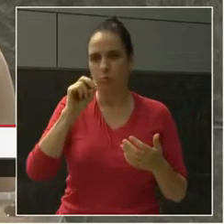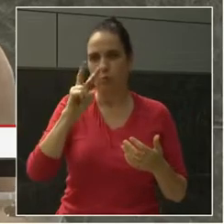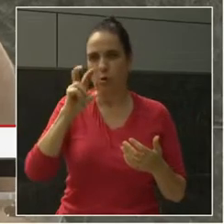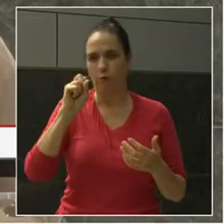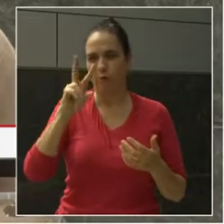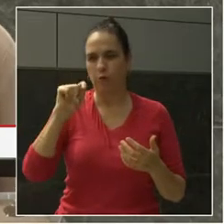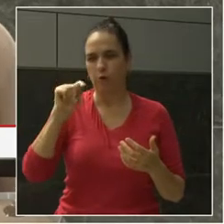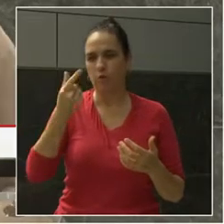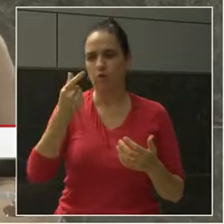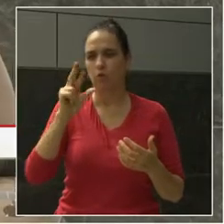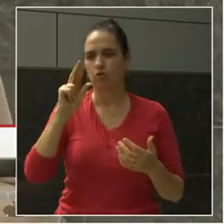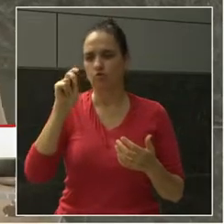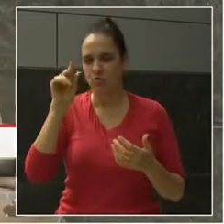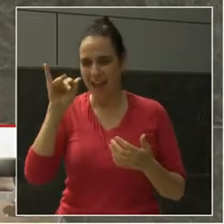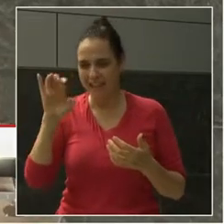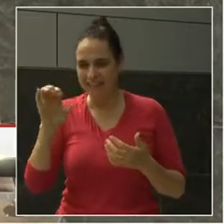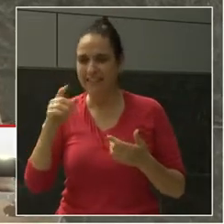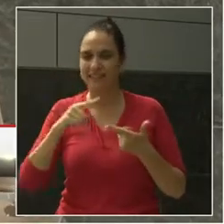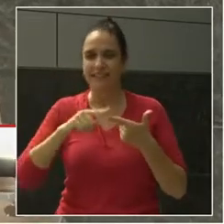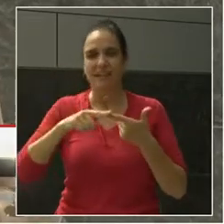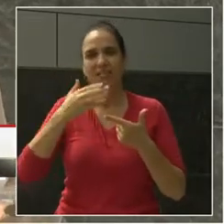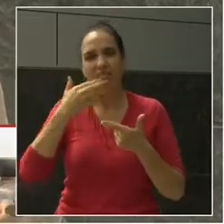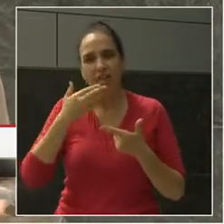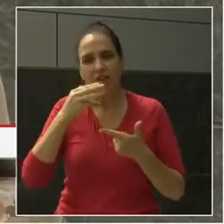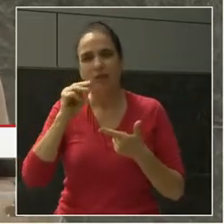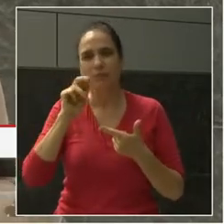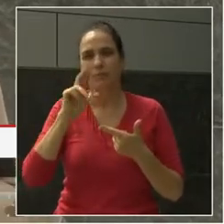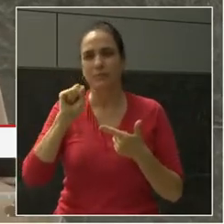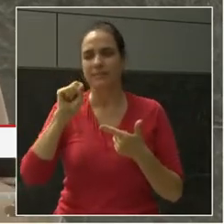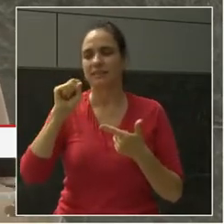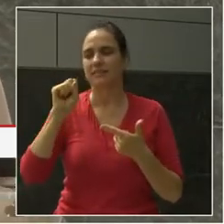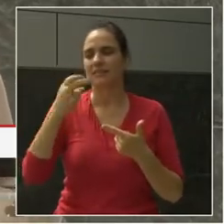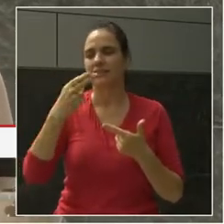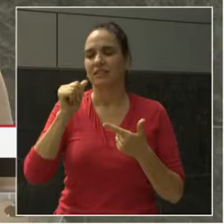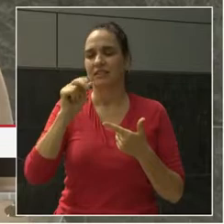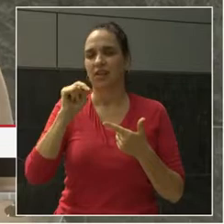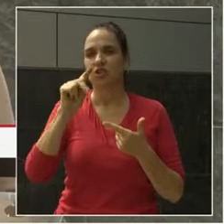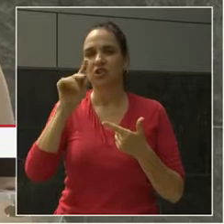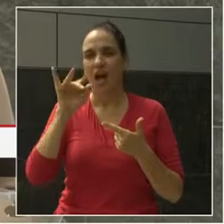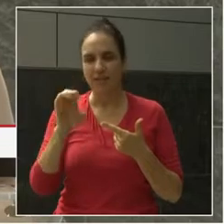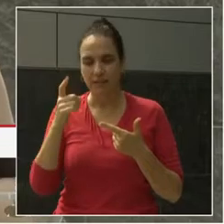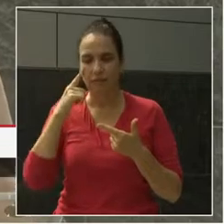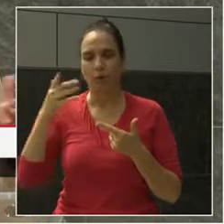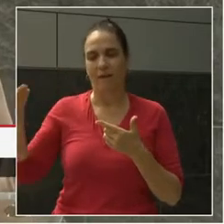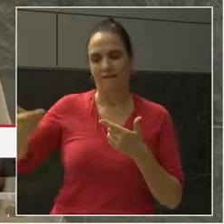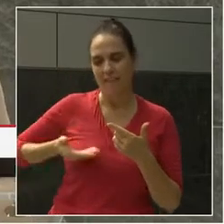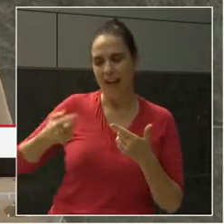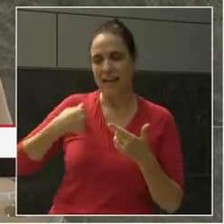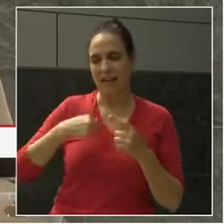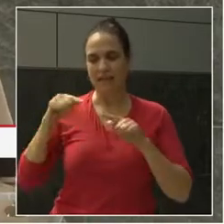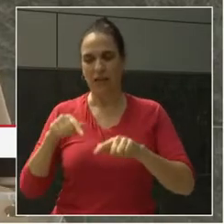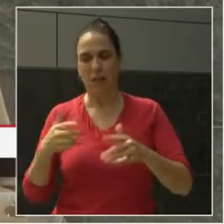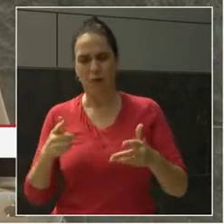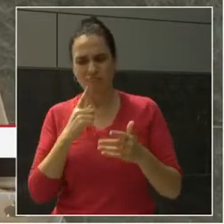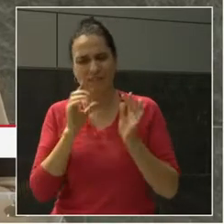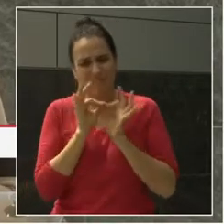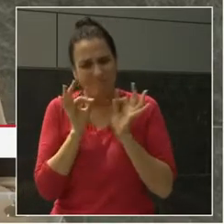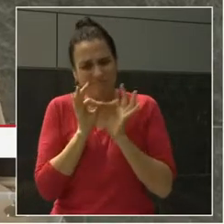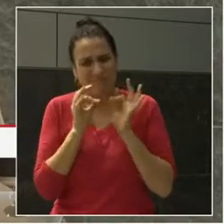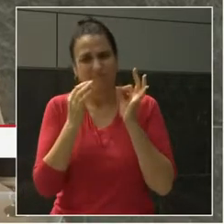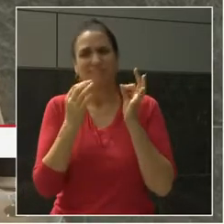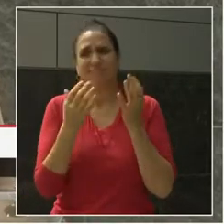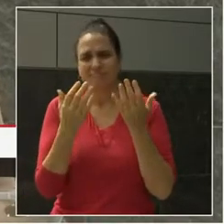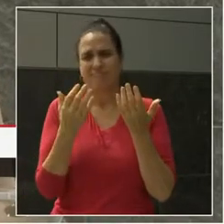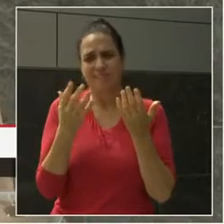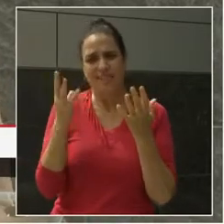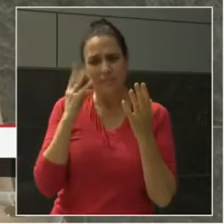Ms. Ashanti, for having us here to talk about this really valuable experience